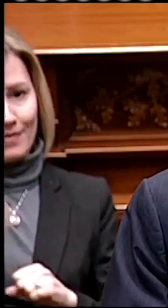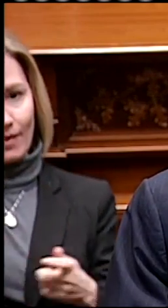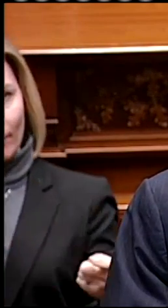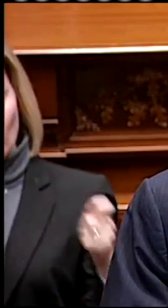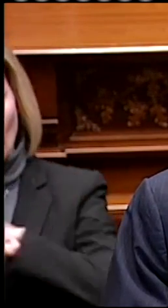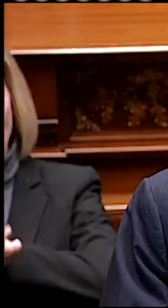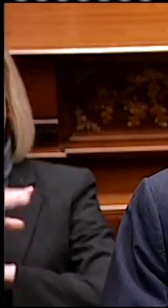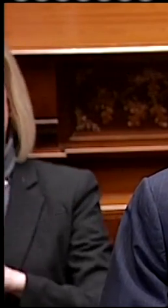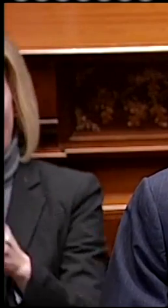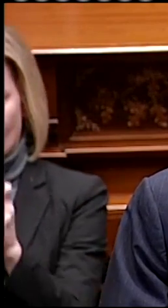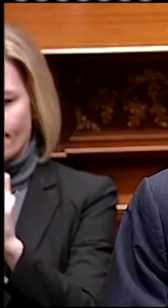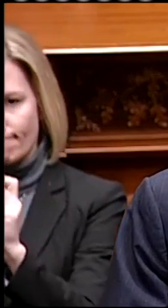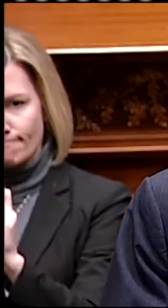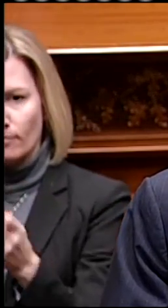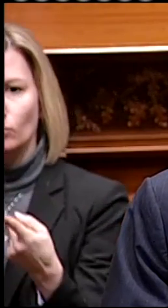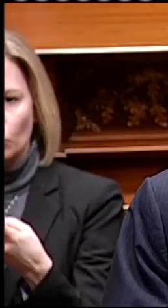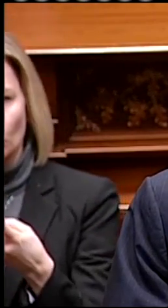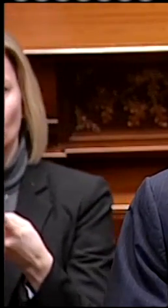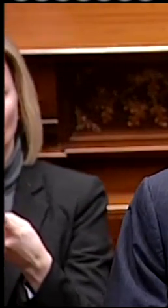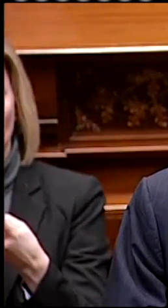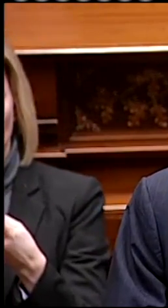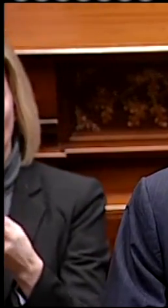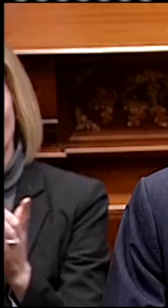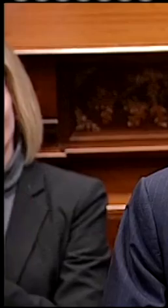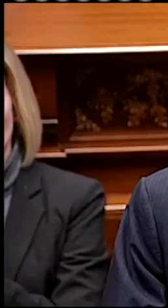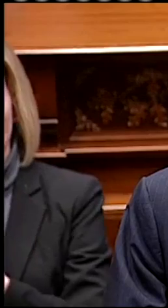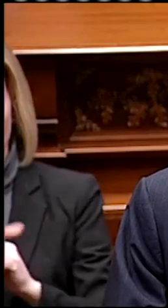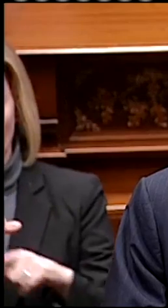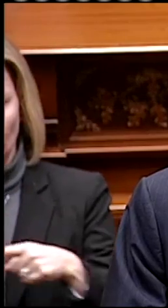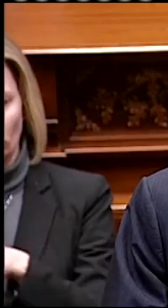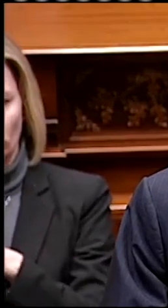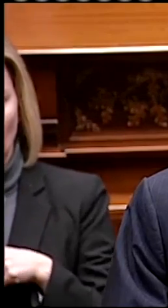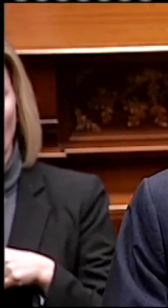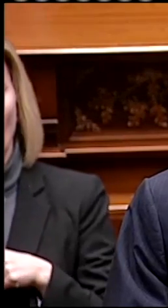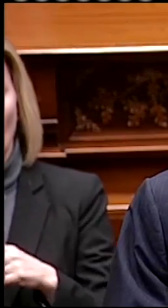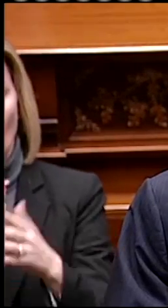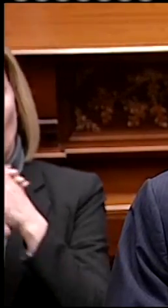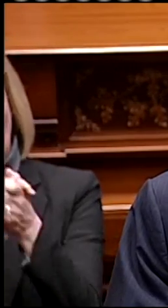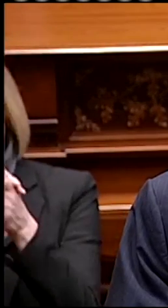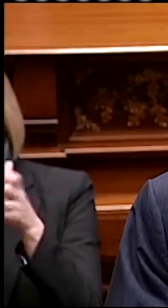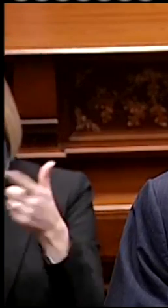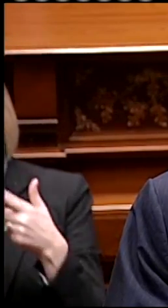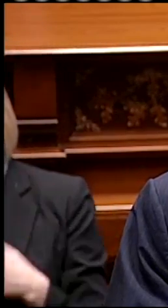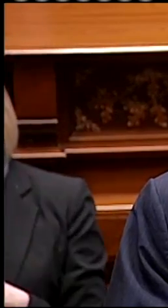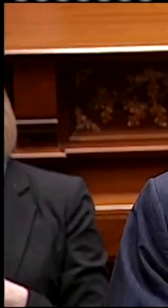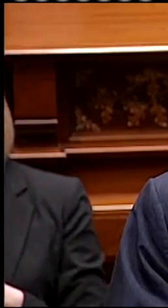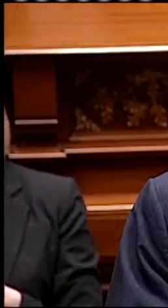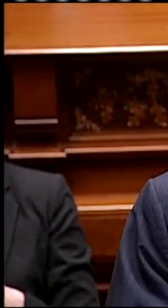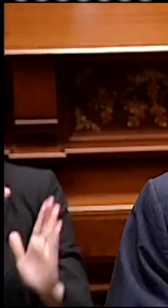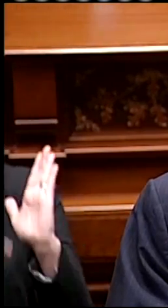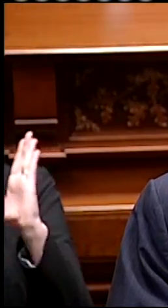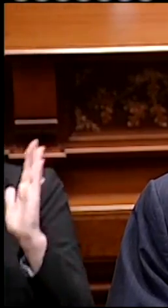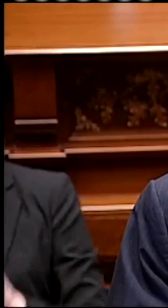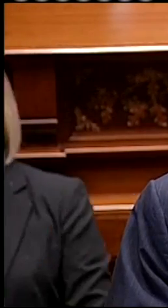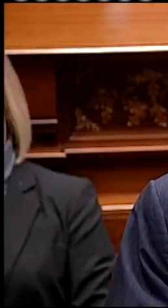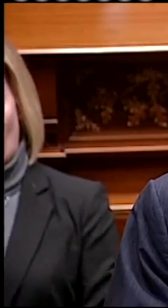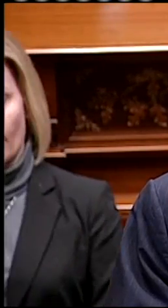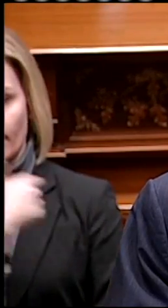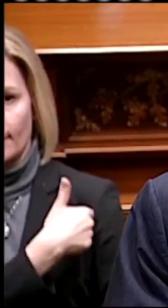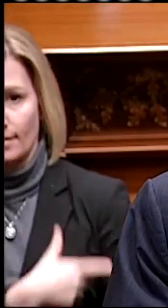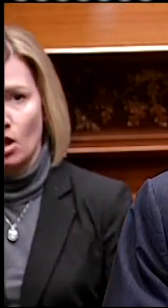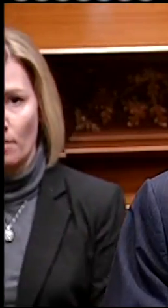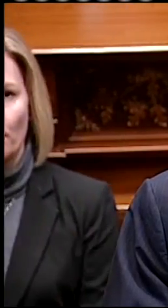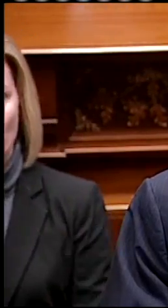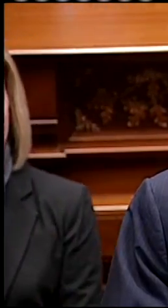and modifications to procurement practices. Congratulations, Dan. You're a role model for all of us.